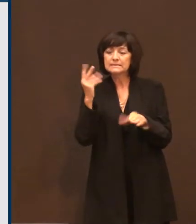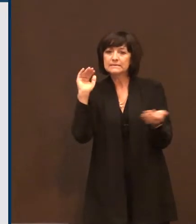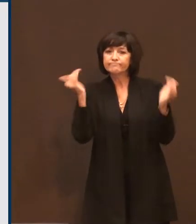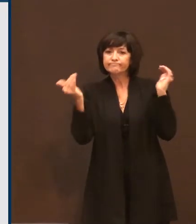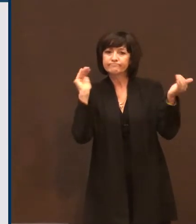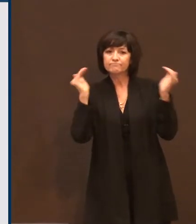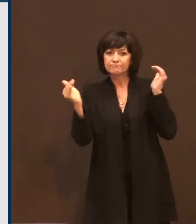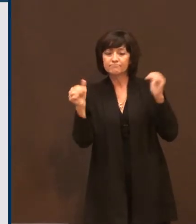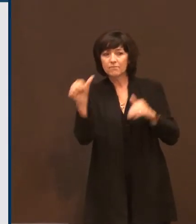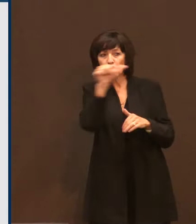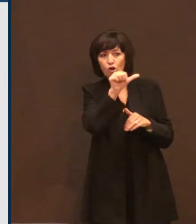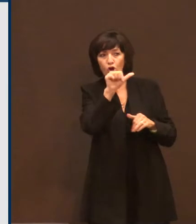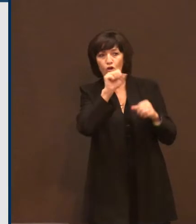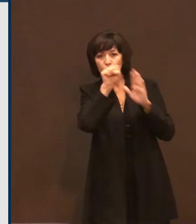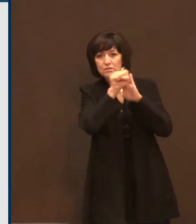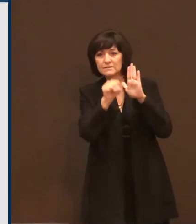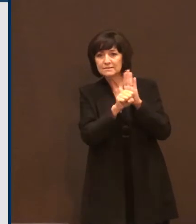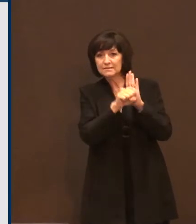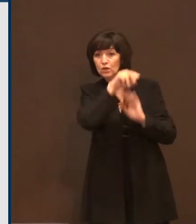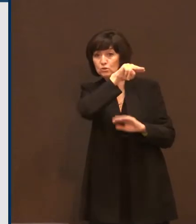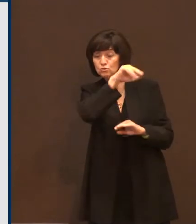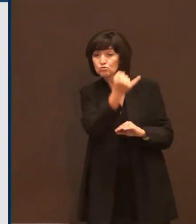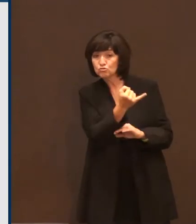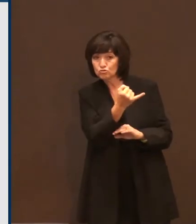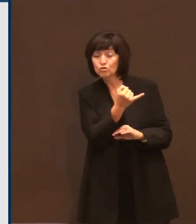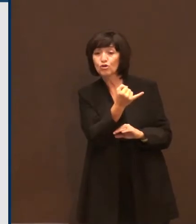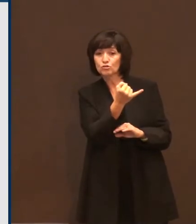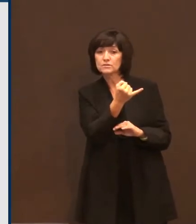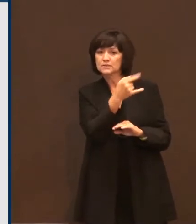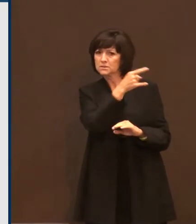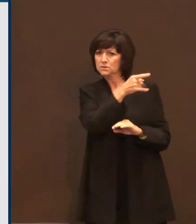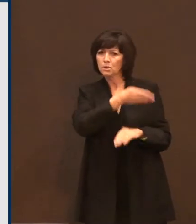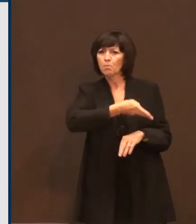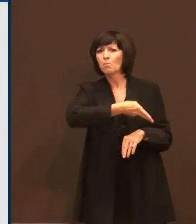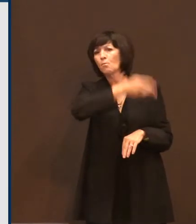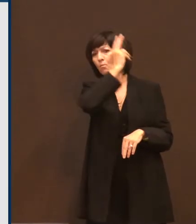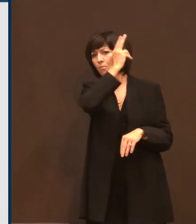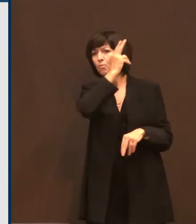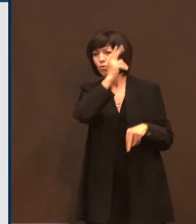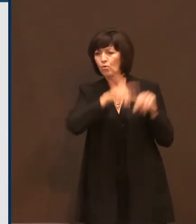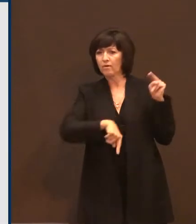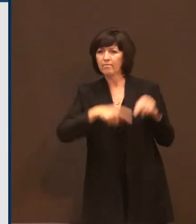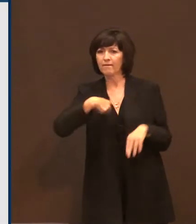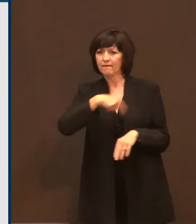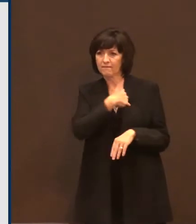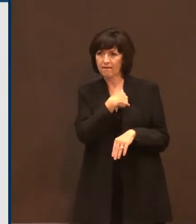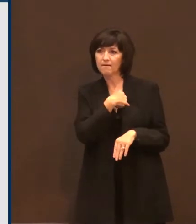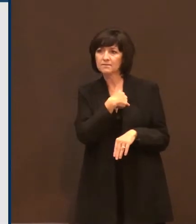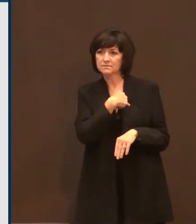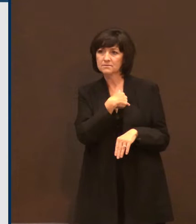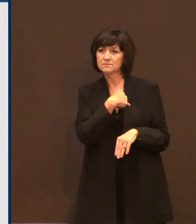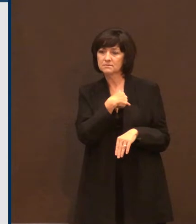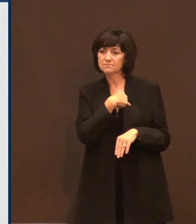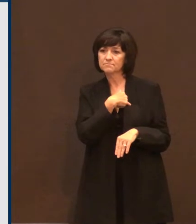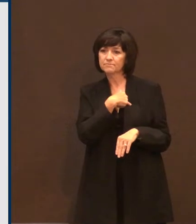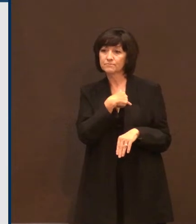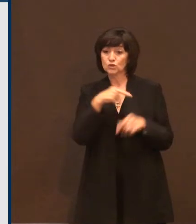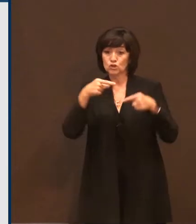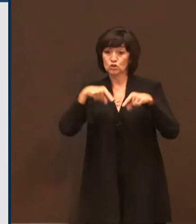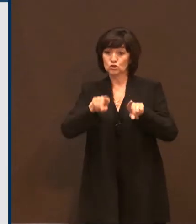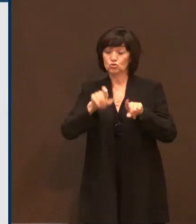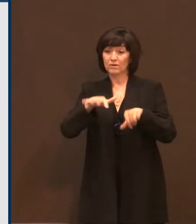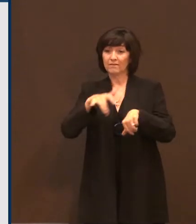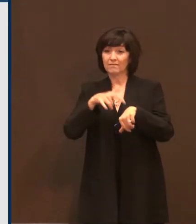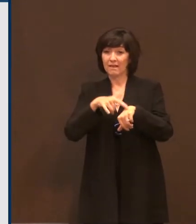in total. We did have a pretty steep increase when we had the peak of